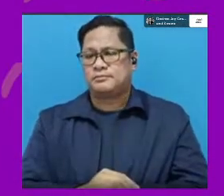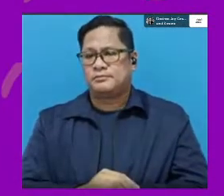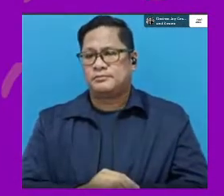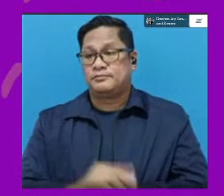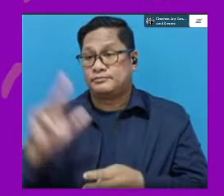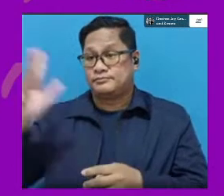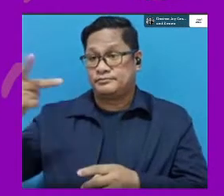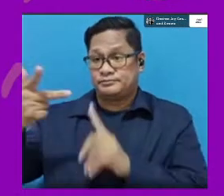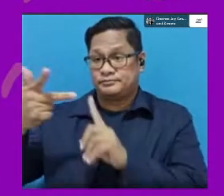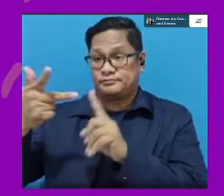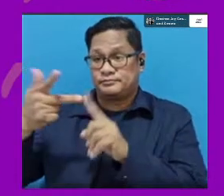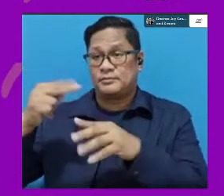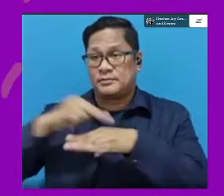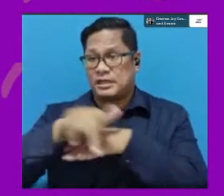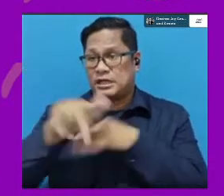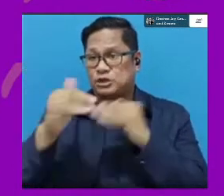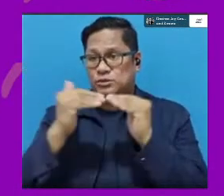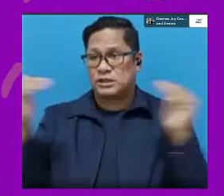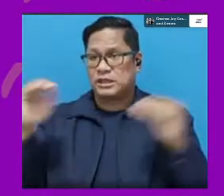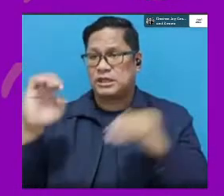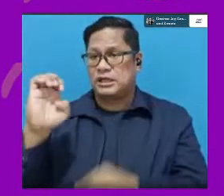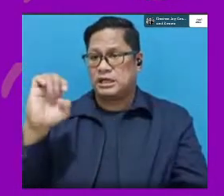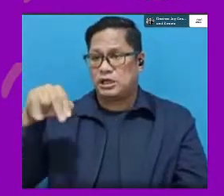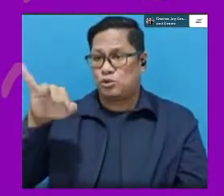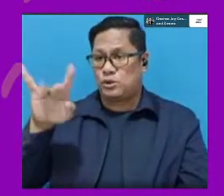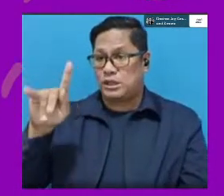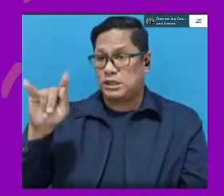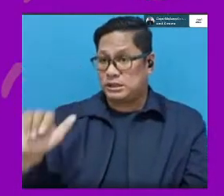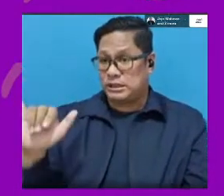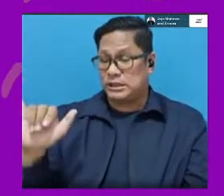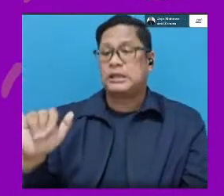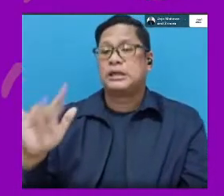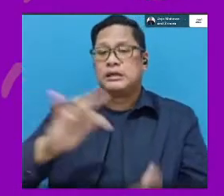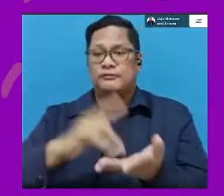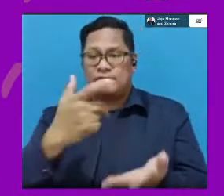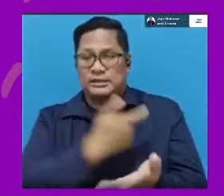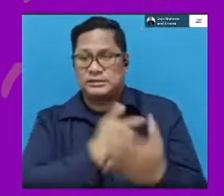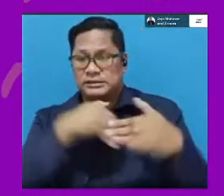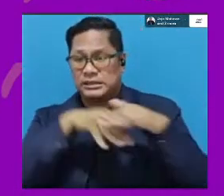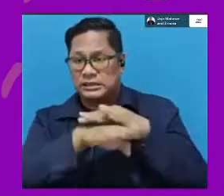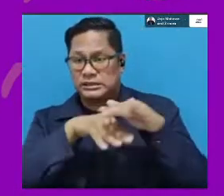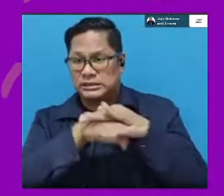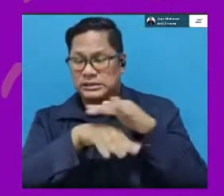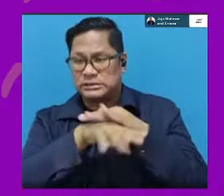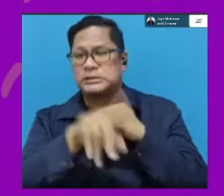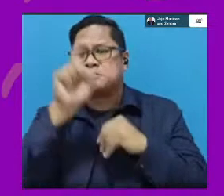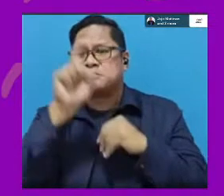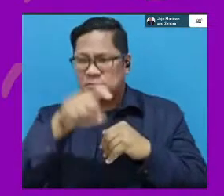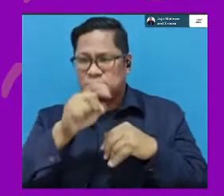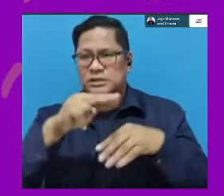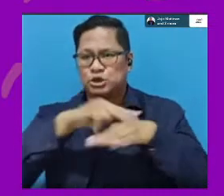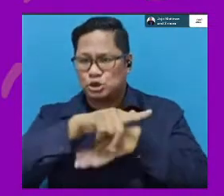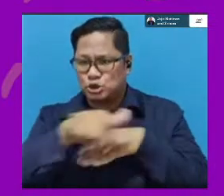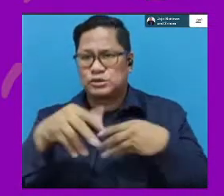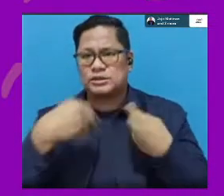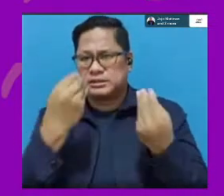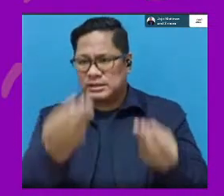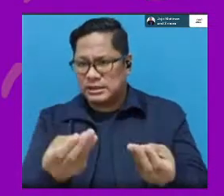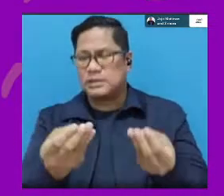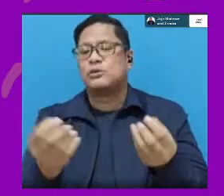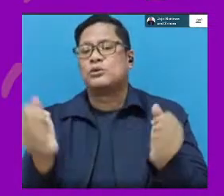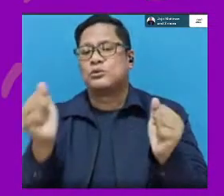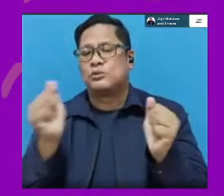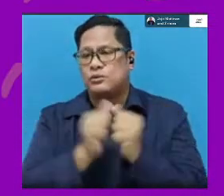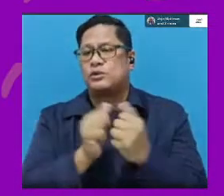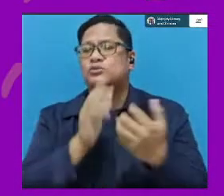Third, national equity, where equity in vaccine access is assured nationally and those with greater burden